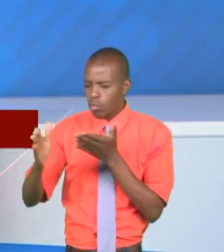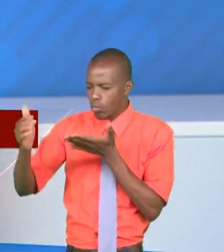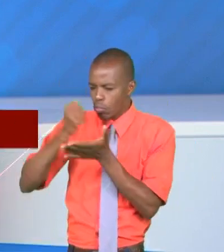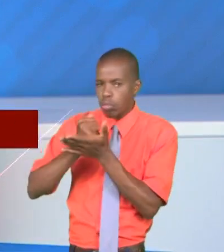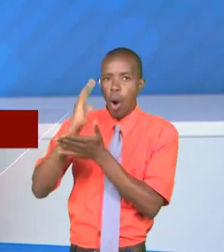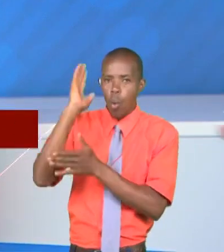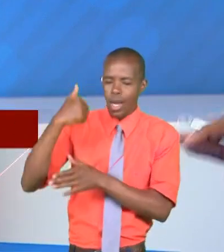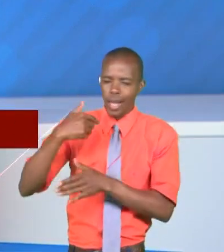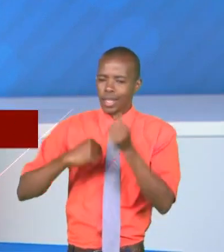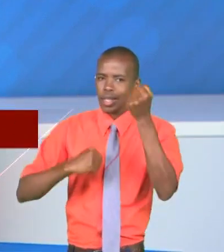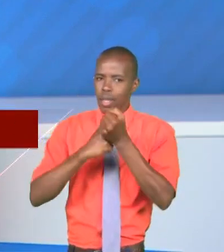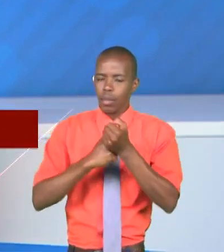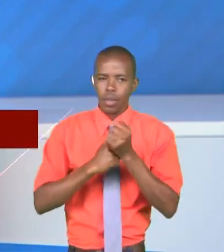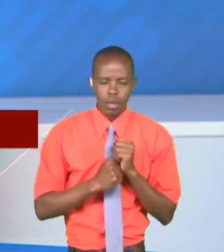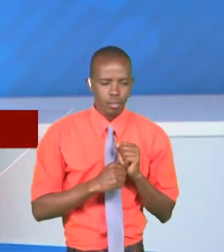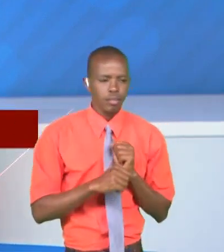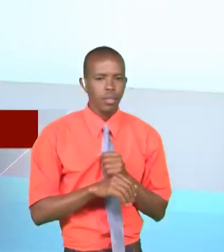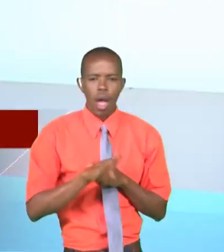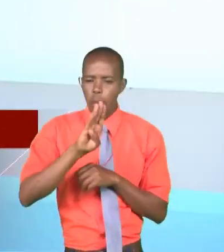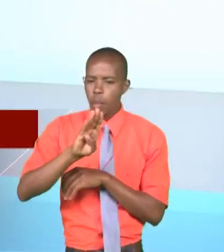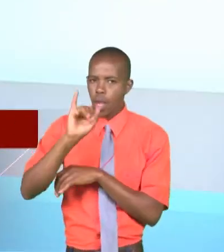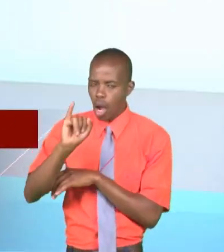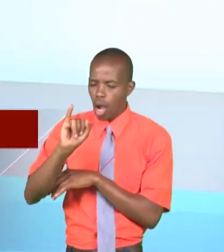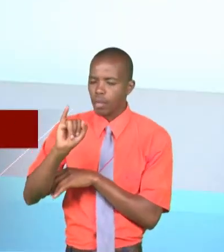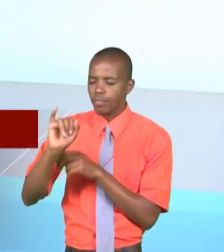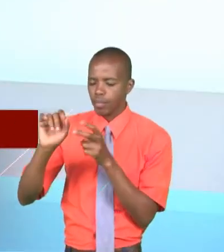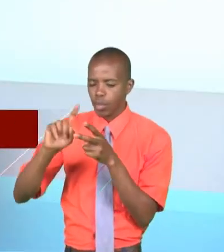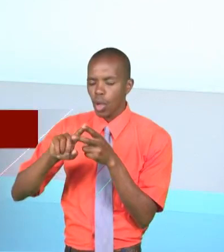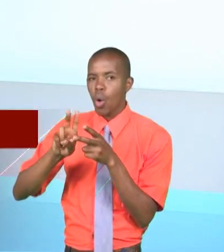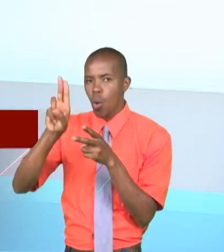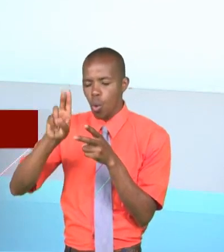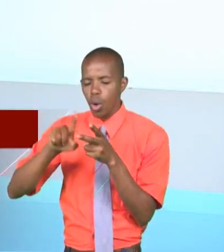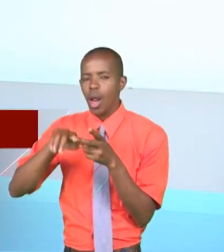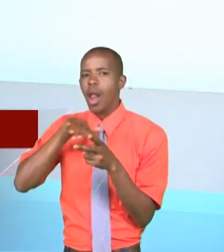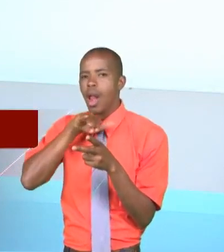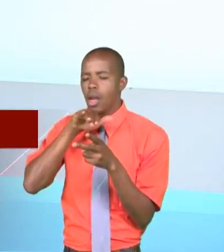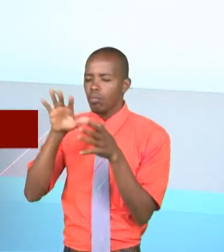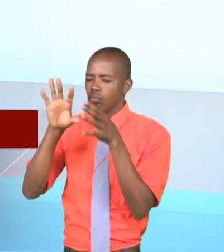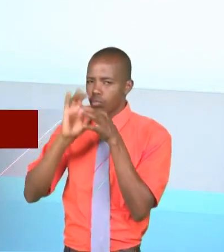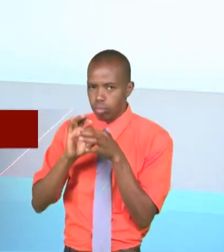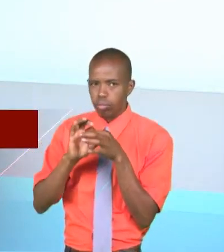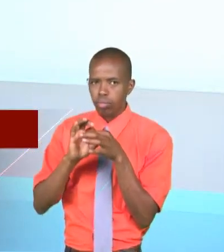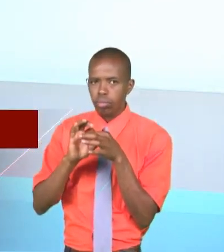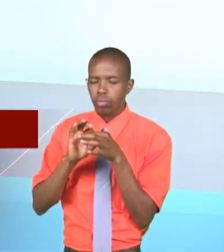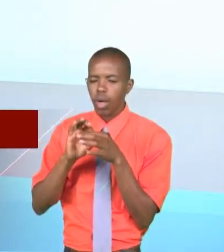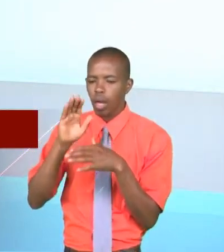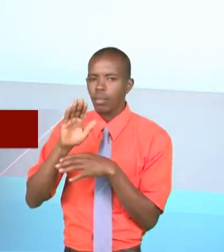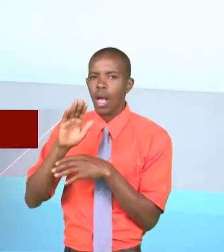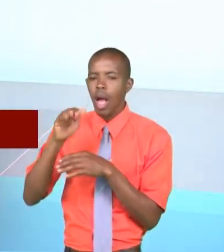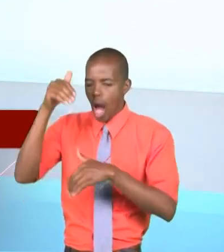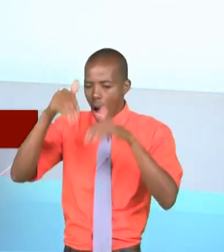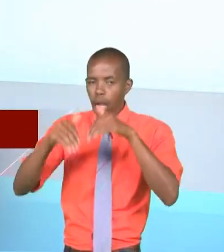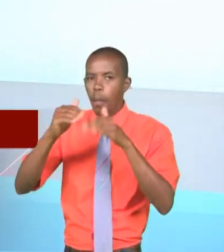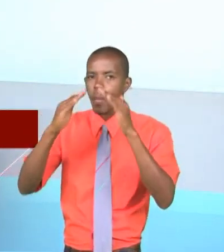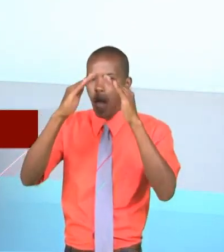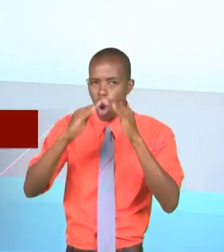will support. Now, BBI, Uhuru and Raila Odinga came together, the steps of Harambee House. Then BBI